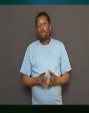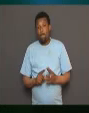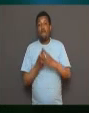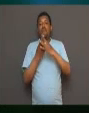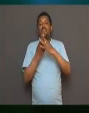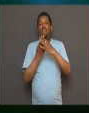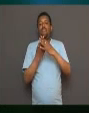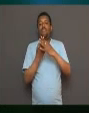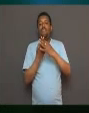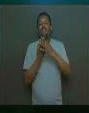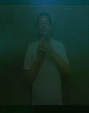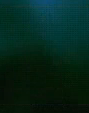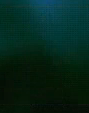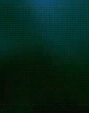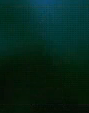Begin.